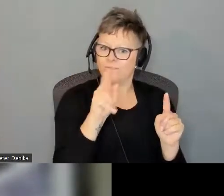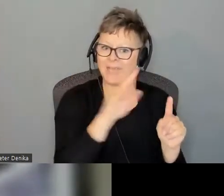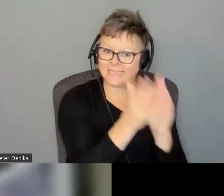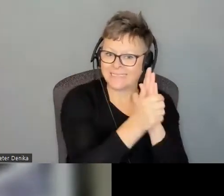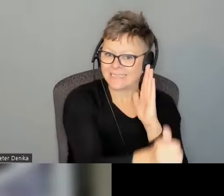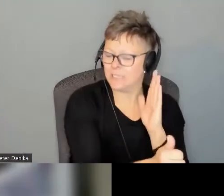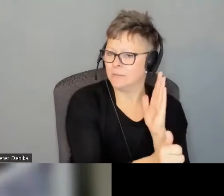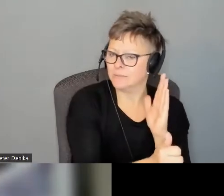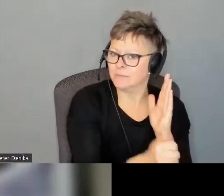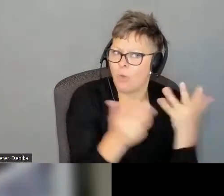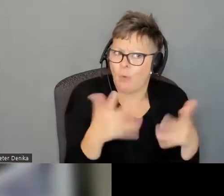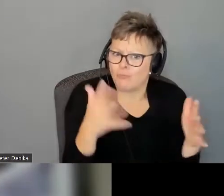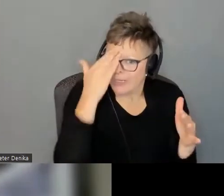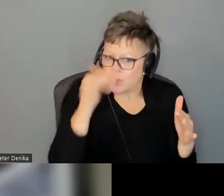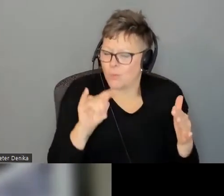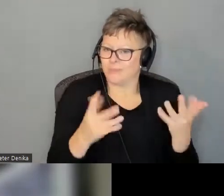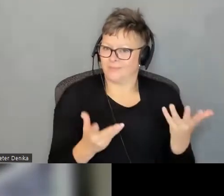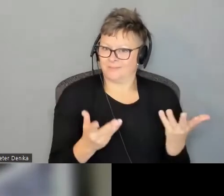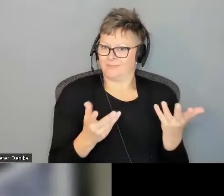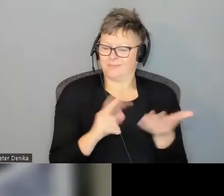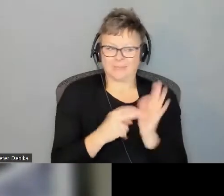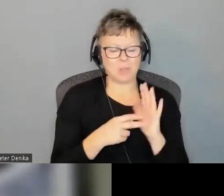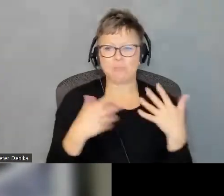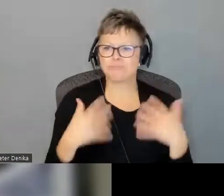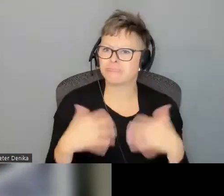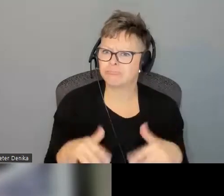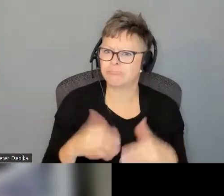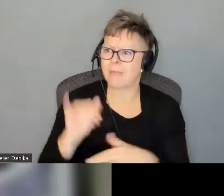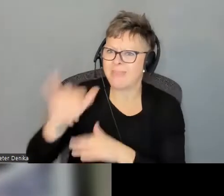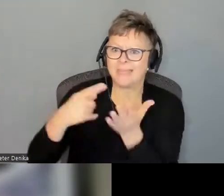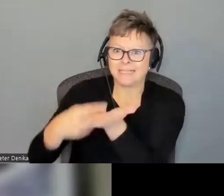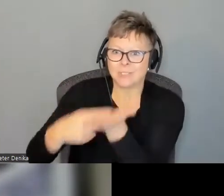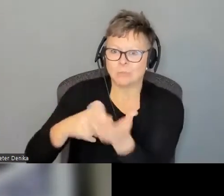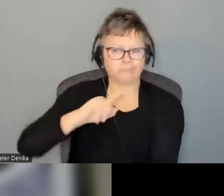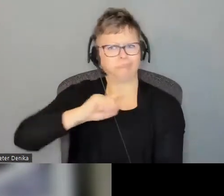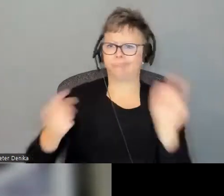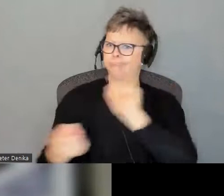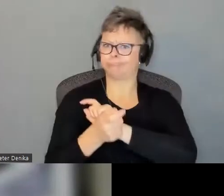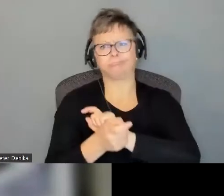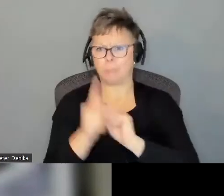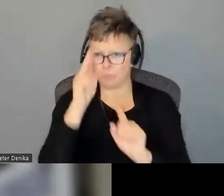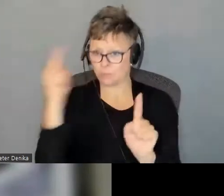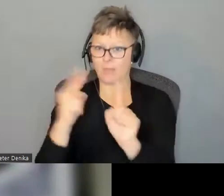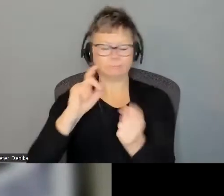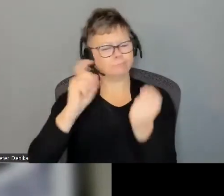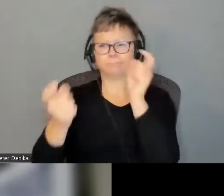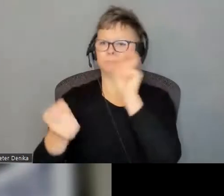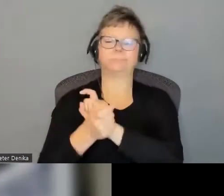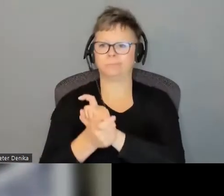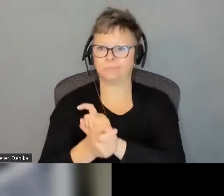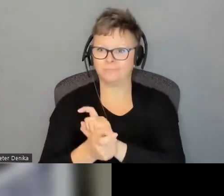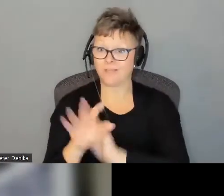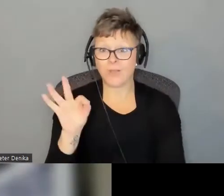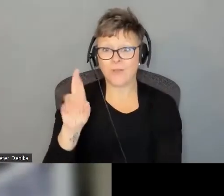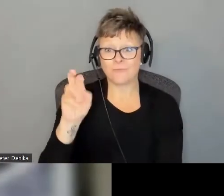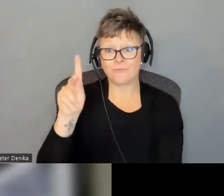piece of tech, we completely changed the conversation around Frank. And Frank, is still there. And I think that was